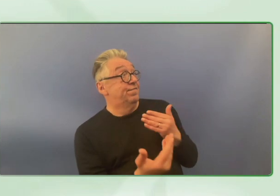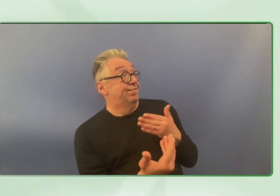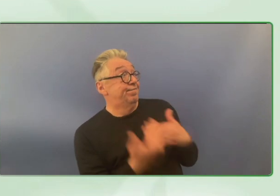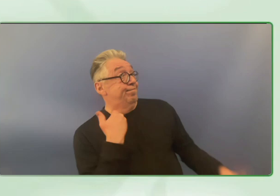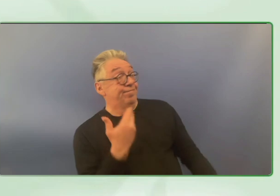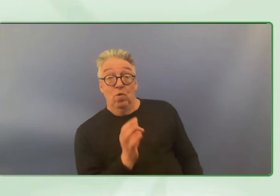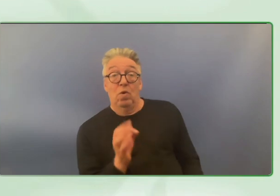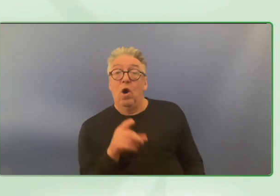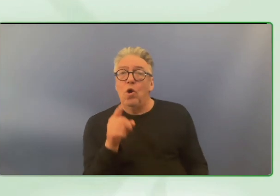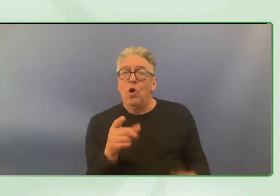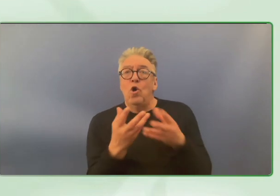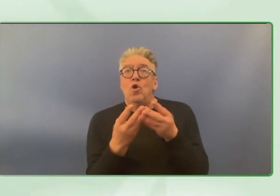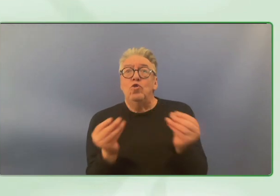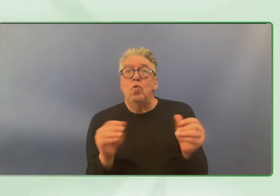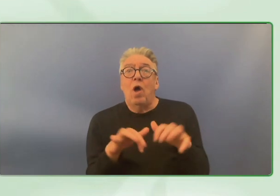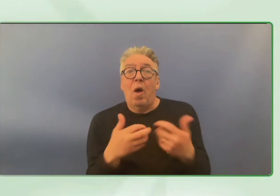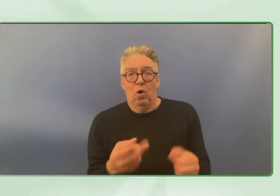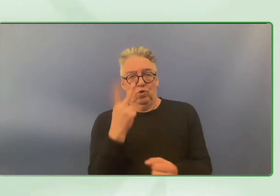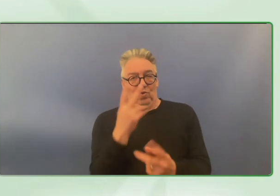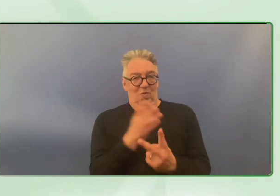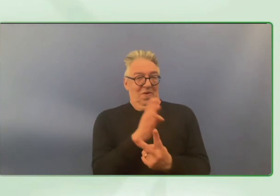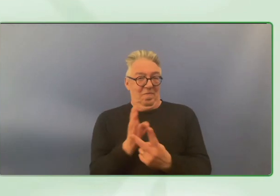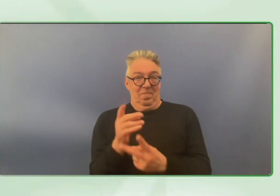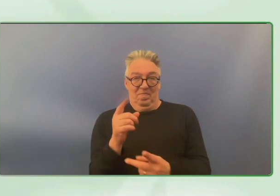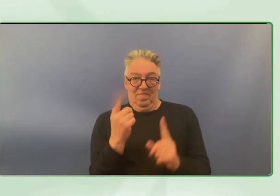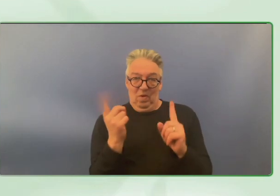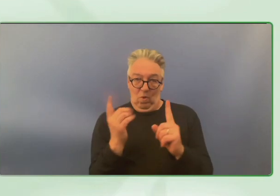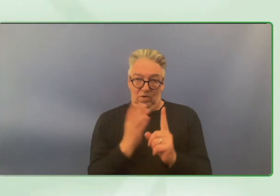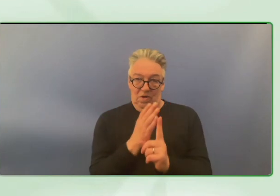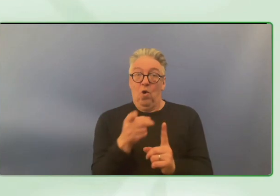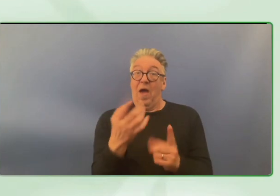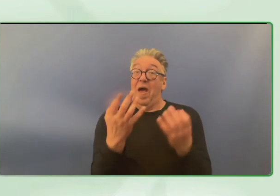is two-sided. One is you have an app, an